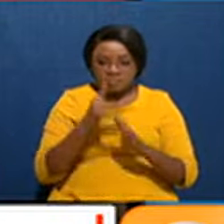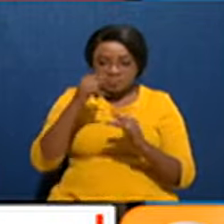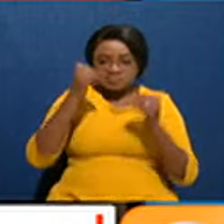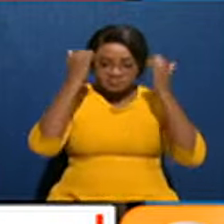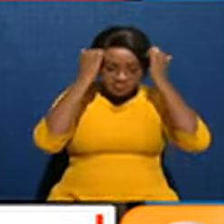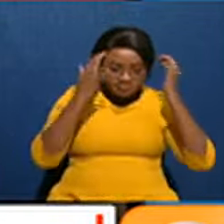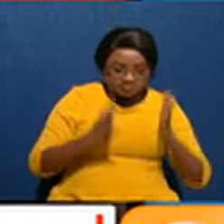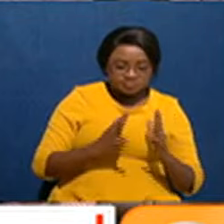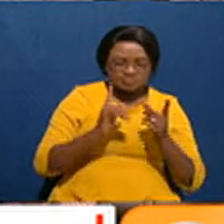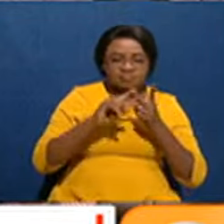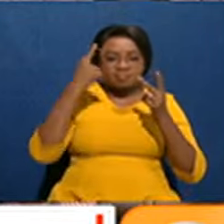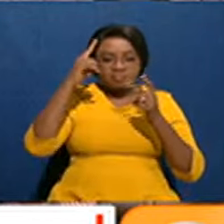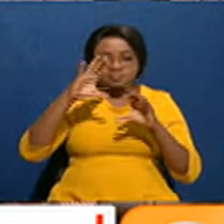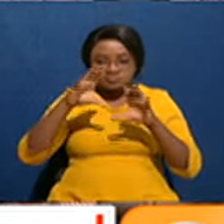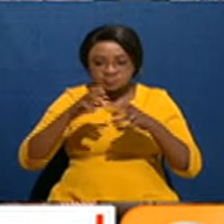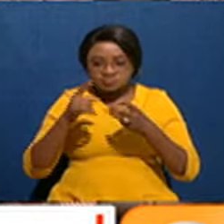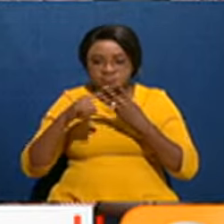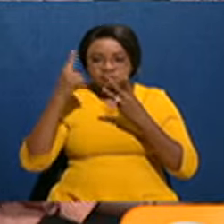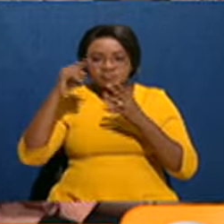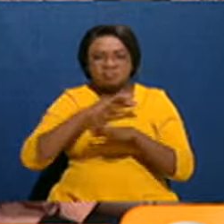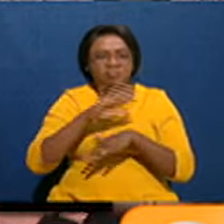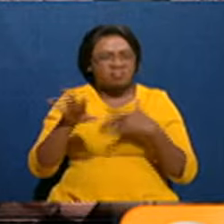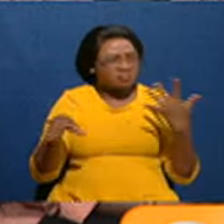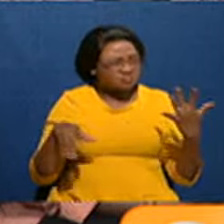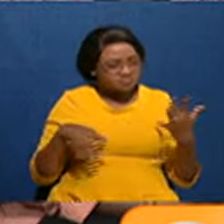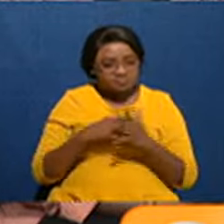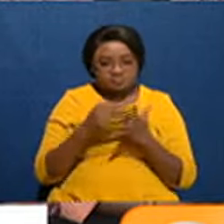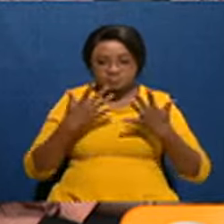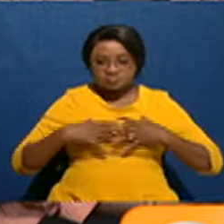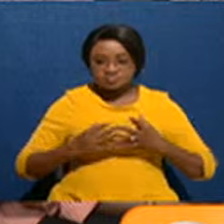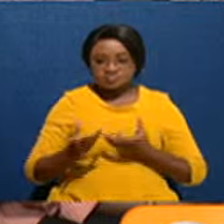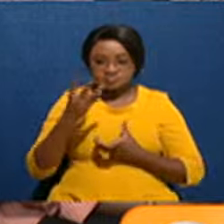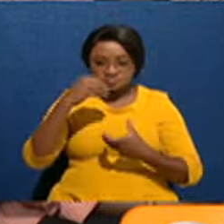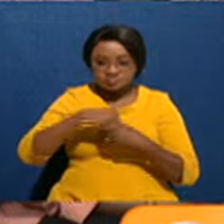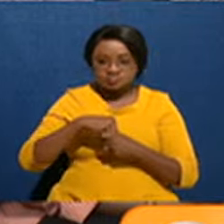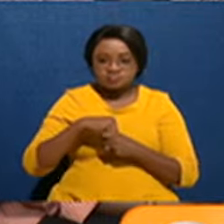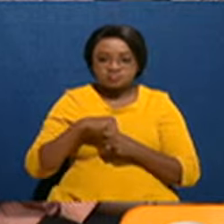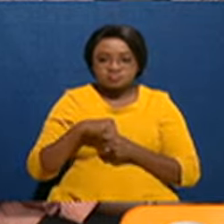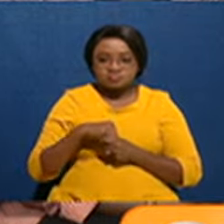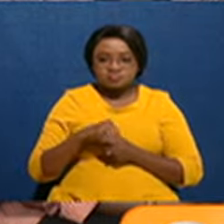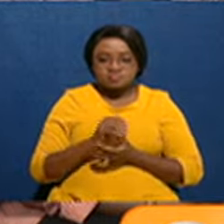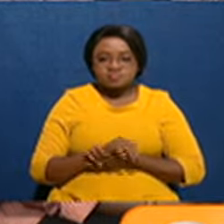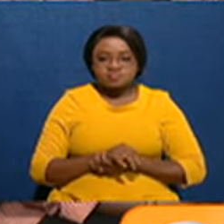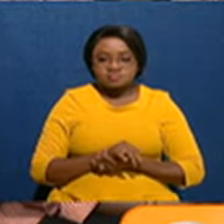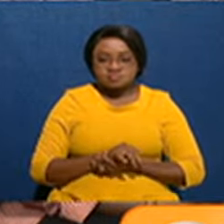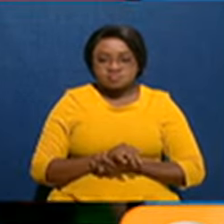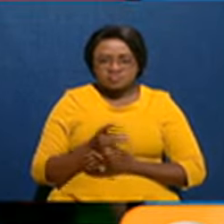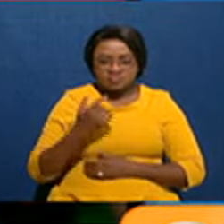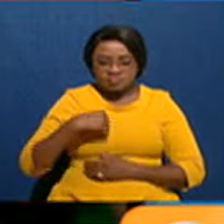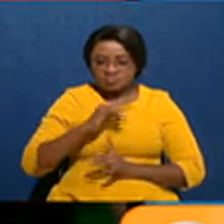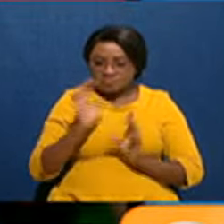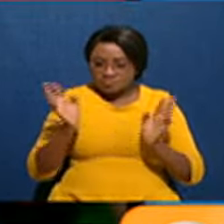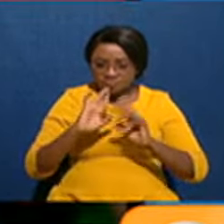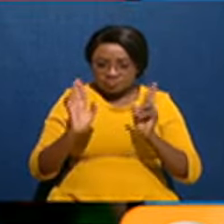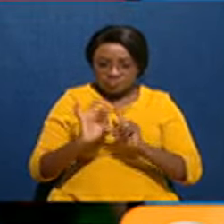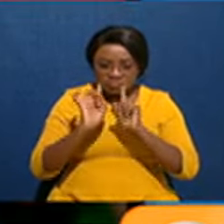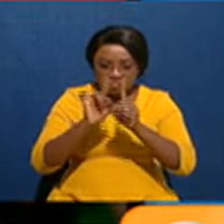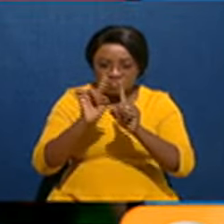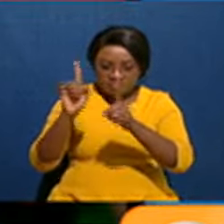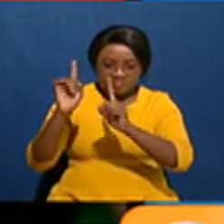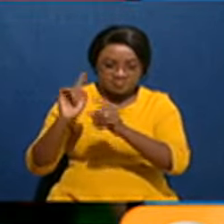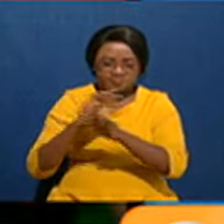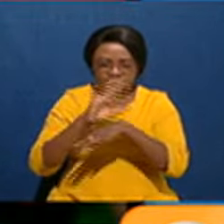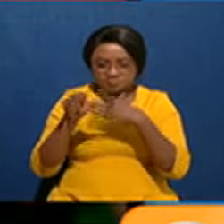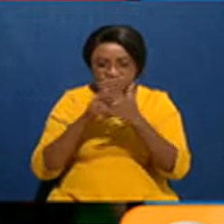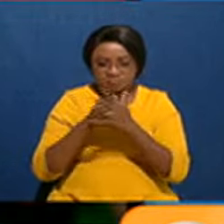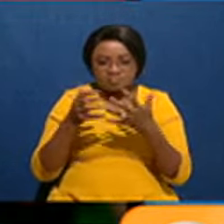corporate, for the fellow. We are bringing together vibrant advocacy for the institution. We are going to go out and make sure the voice of the